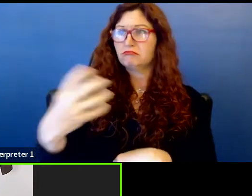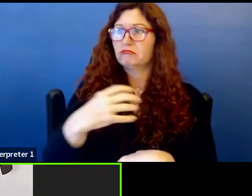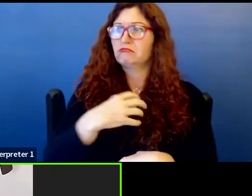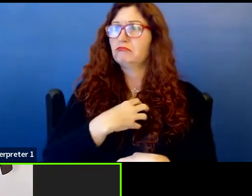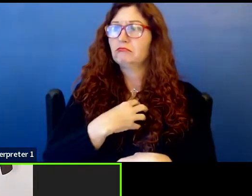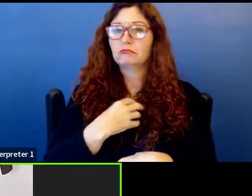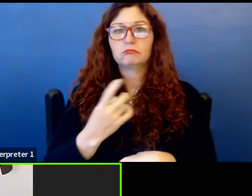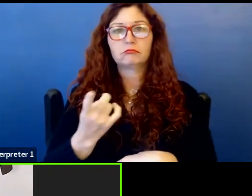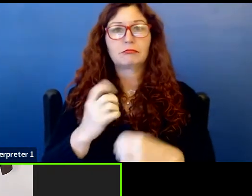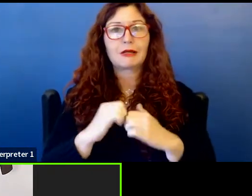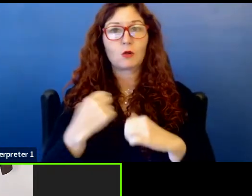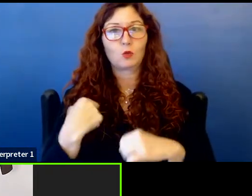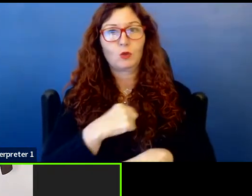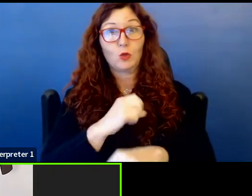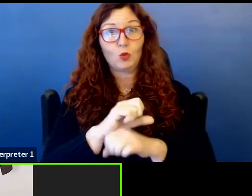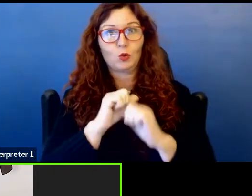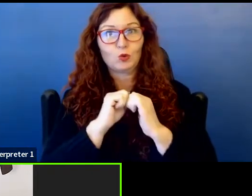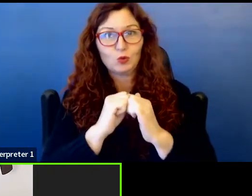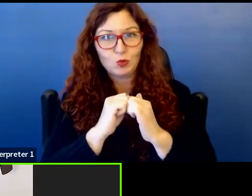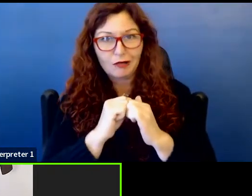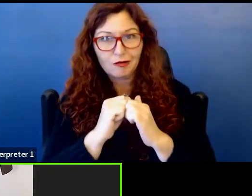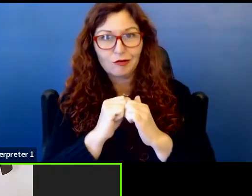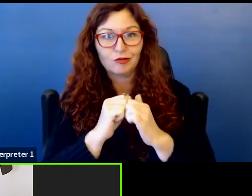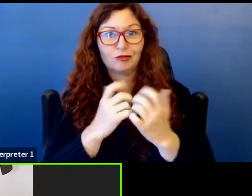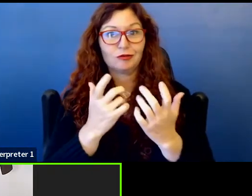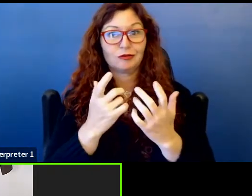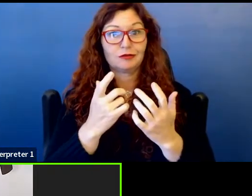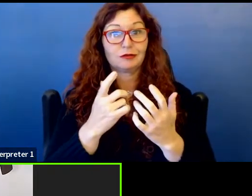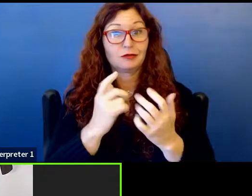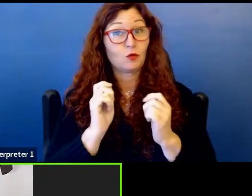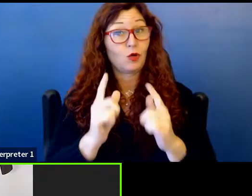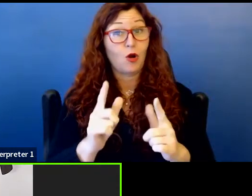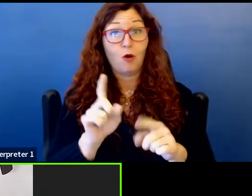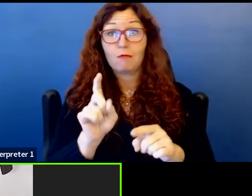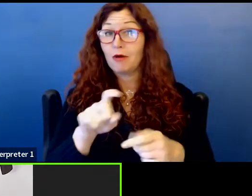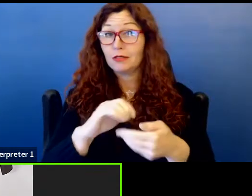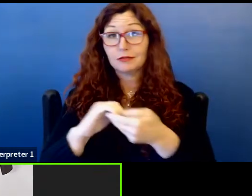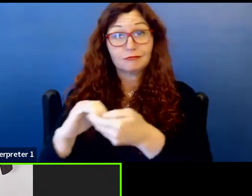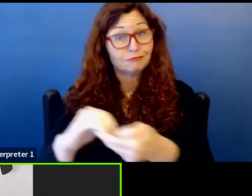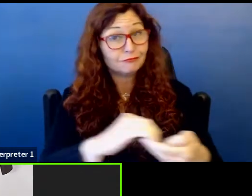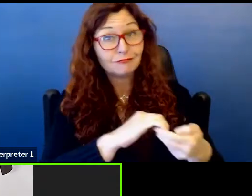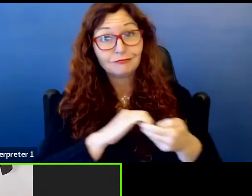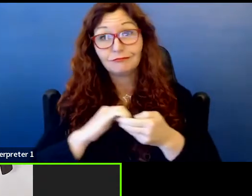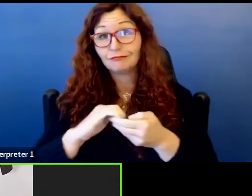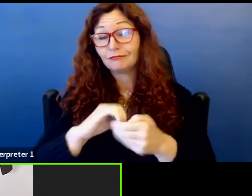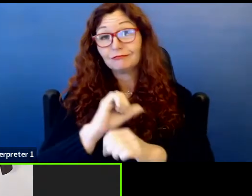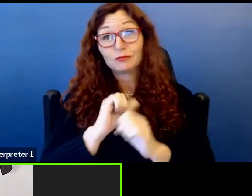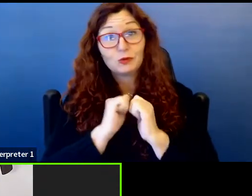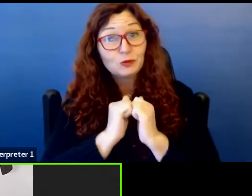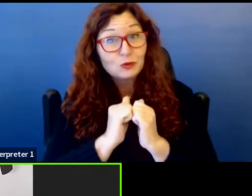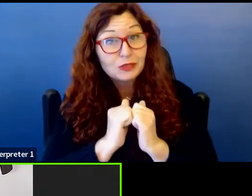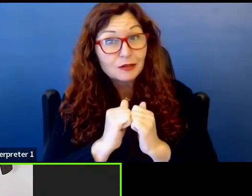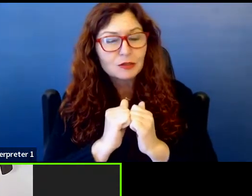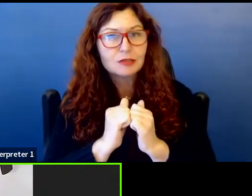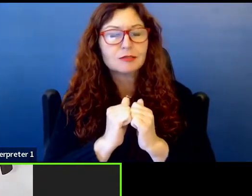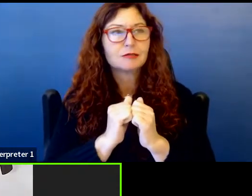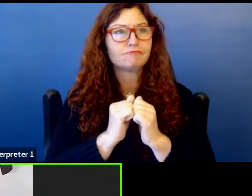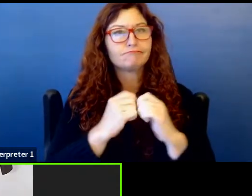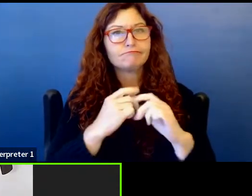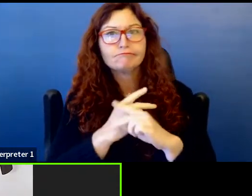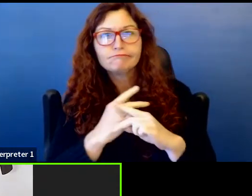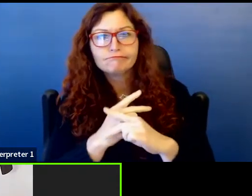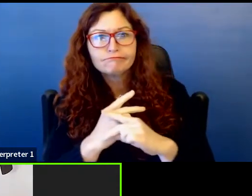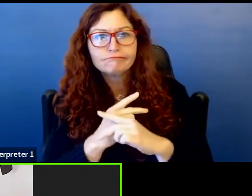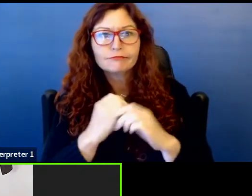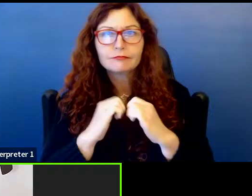handle it as a team that's why i wanted to say we all need to come collaborate as a team and figure out what can we outsource for